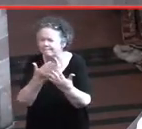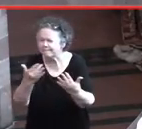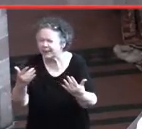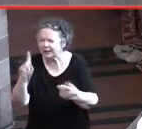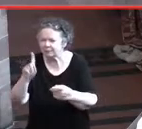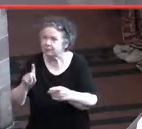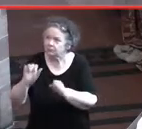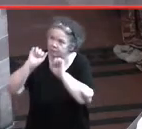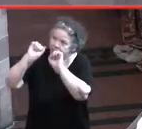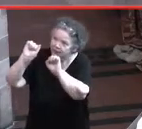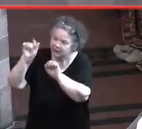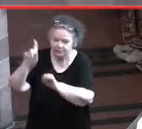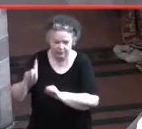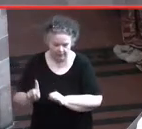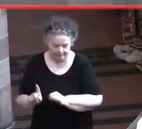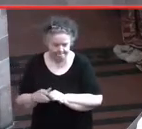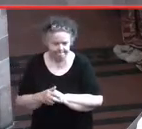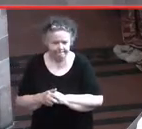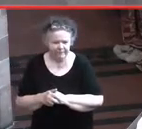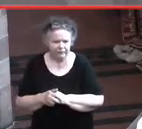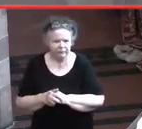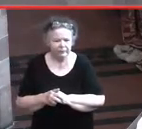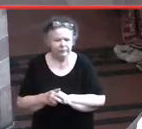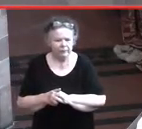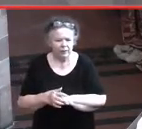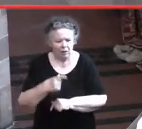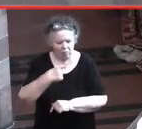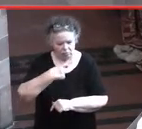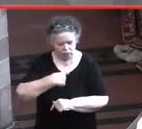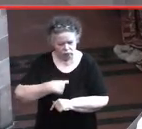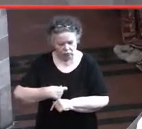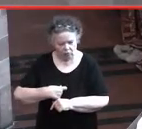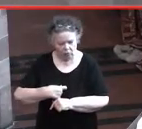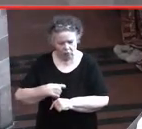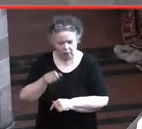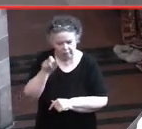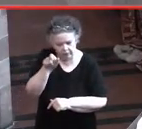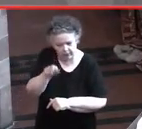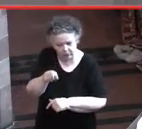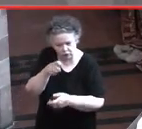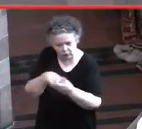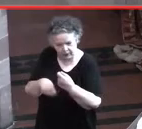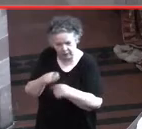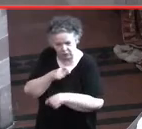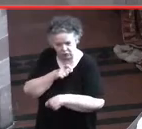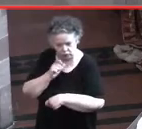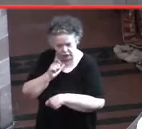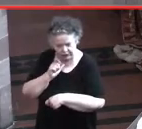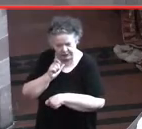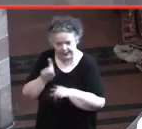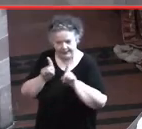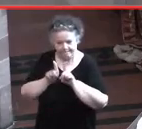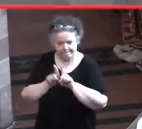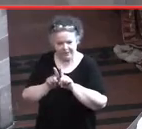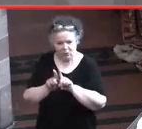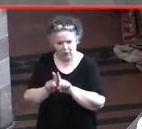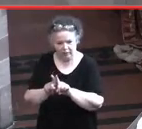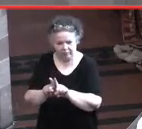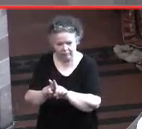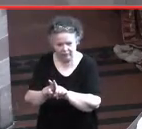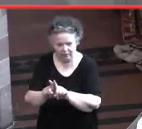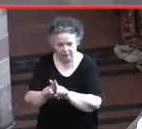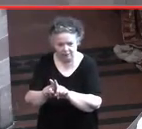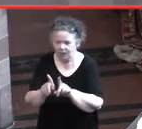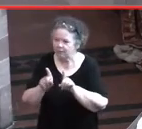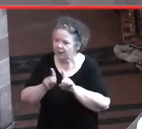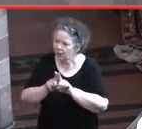God. The role of the ordained is being with. Being with